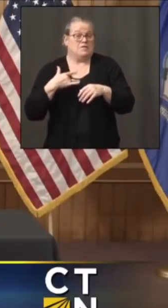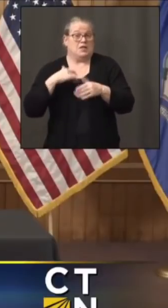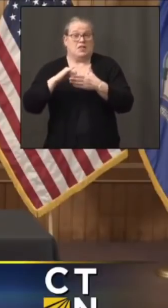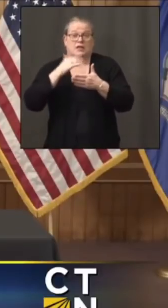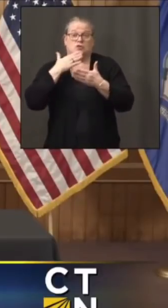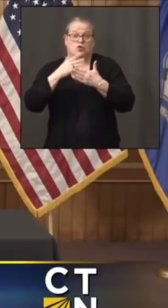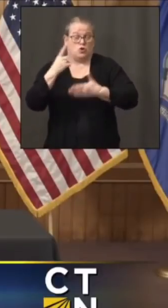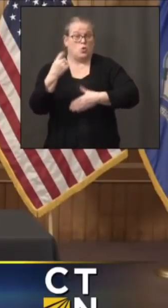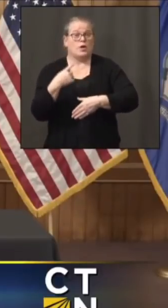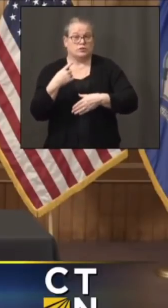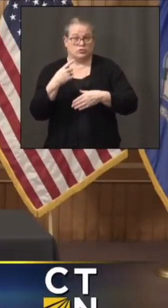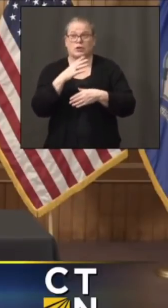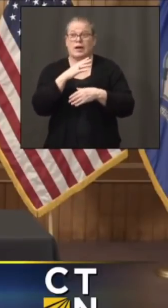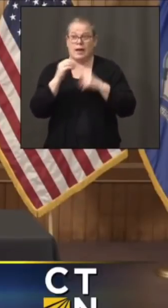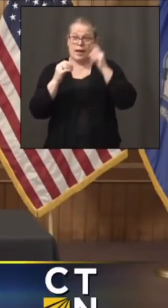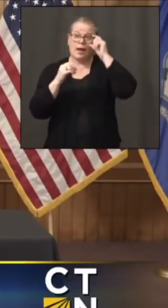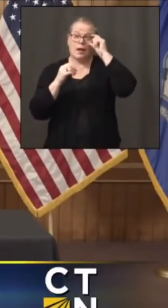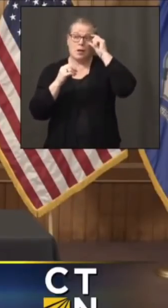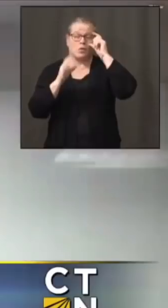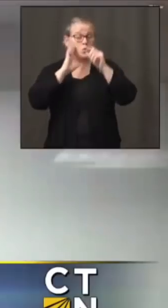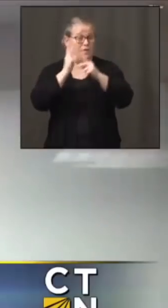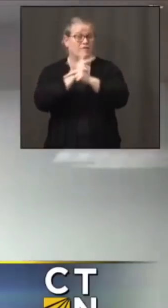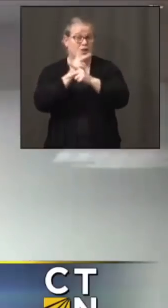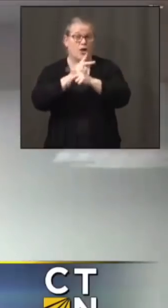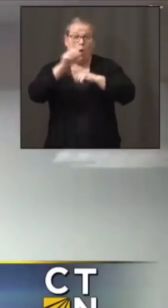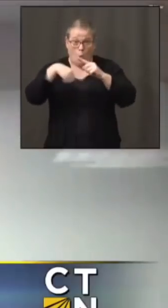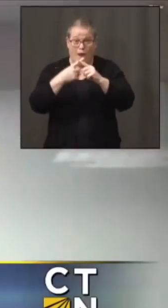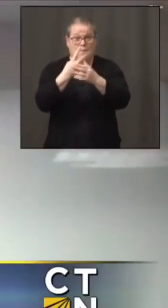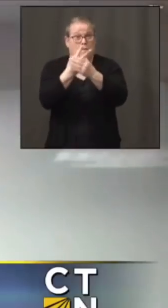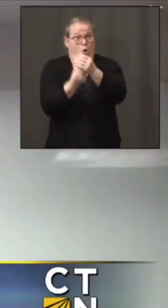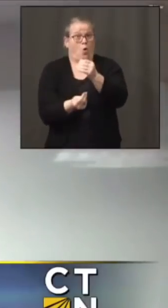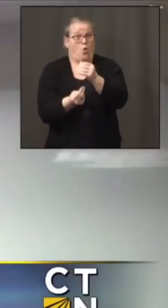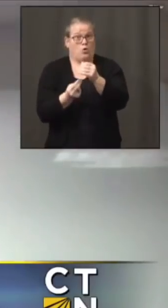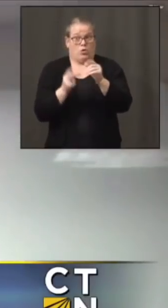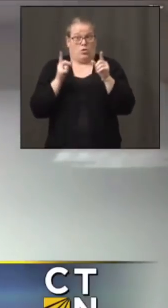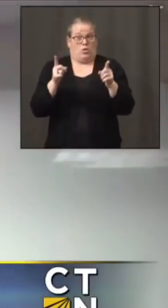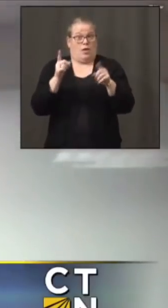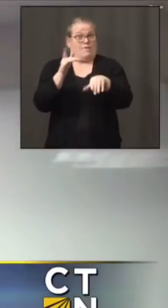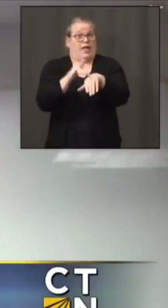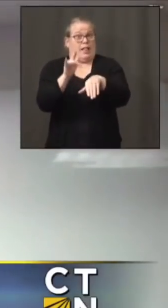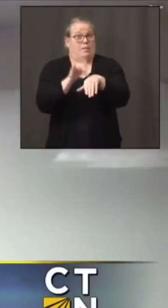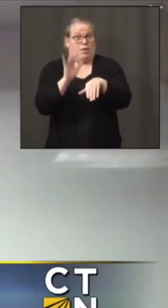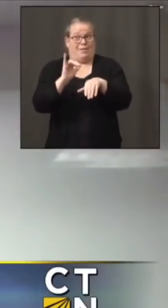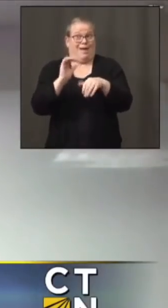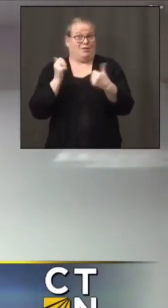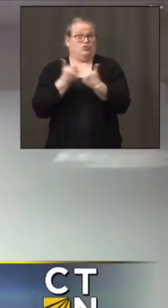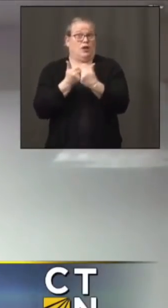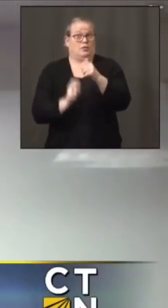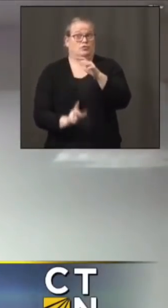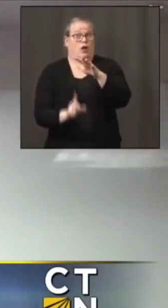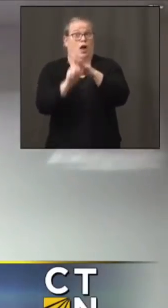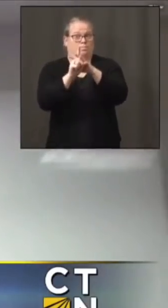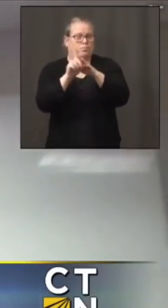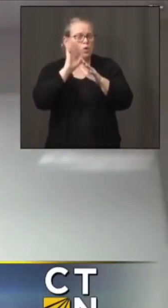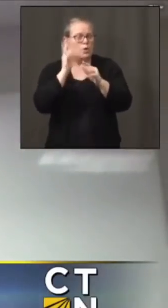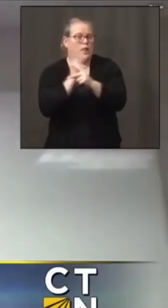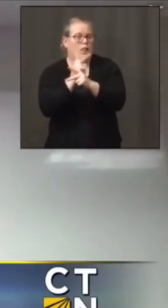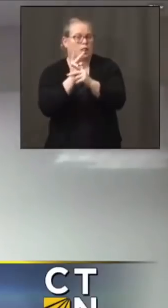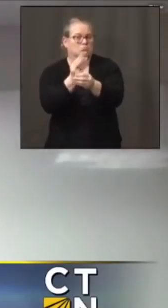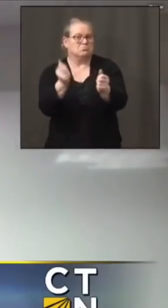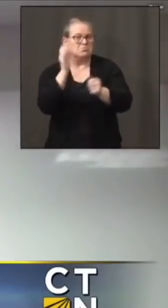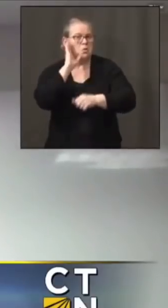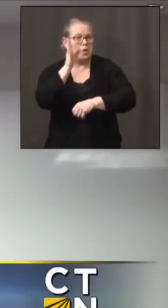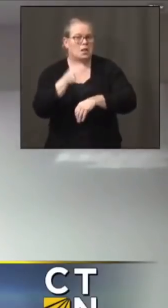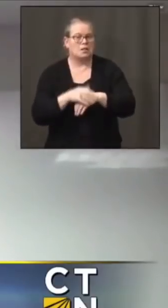in that we're gonna figure out when we actually do have that challenge. In regards to the